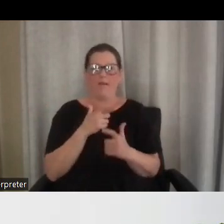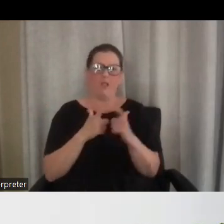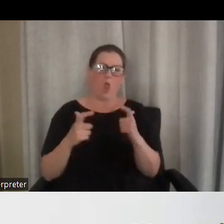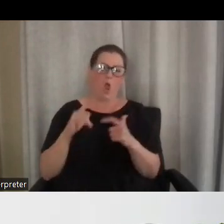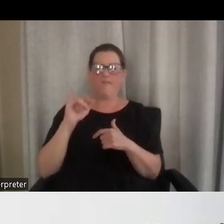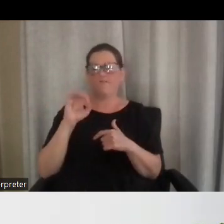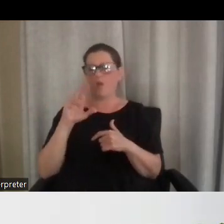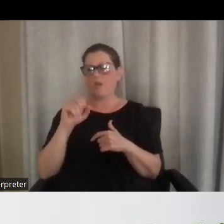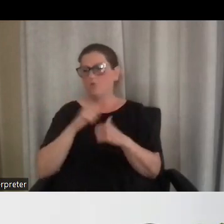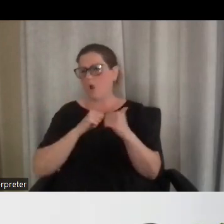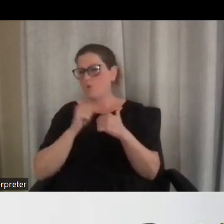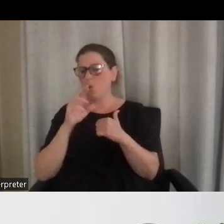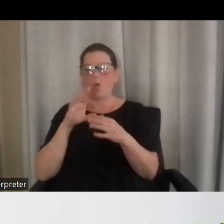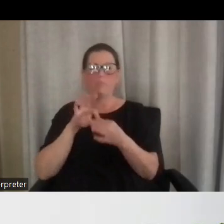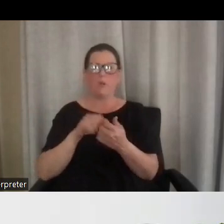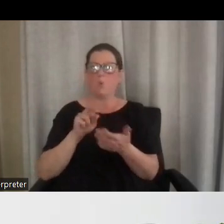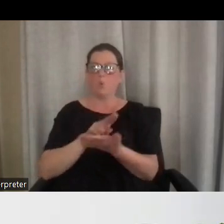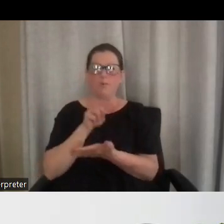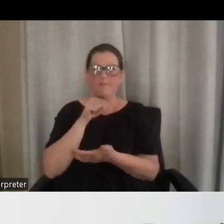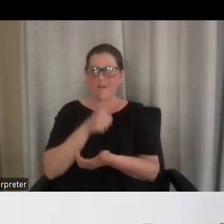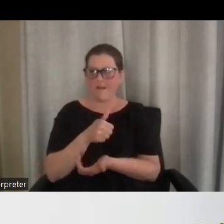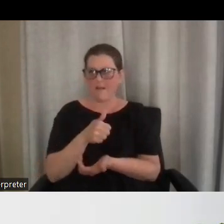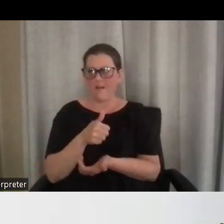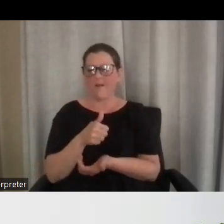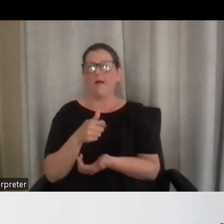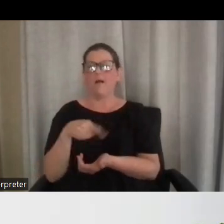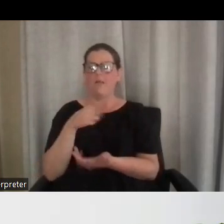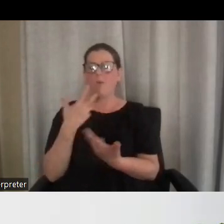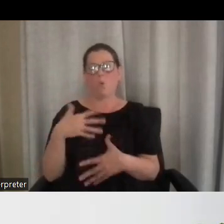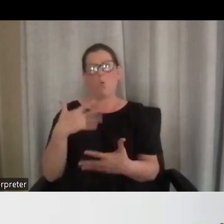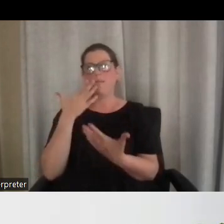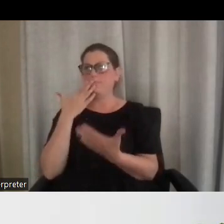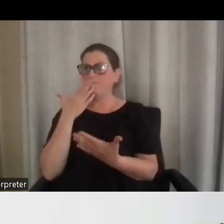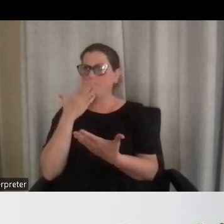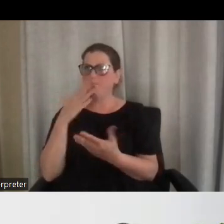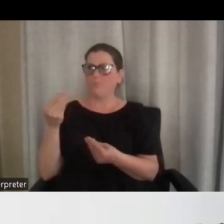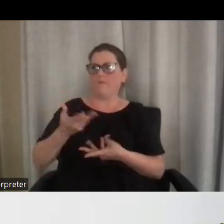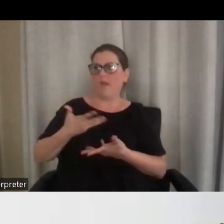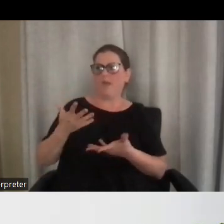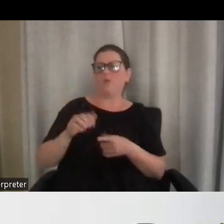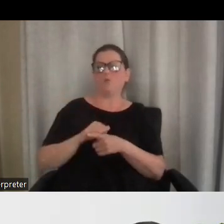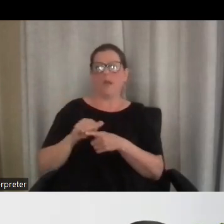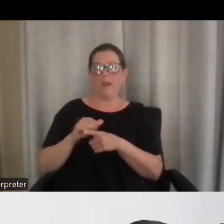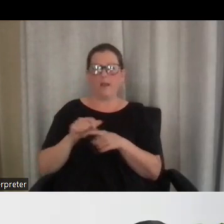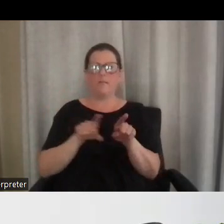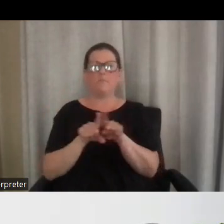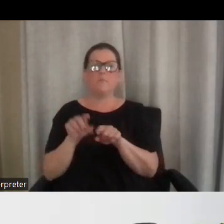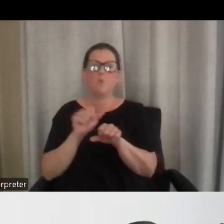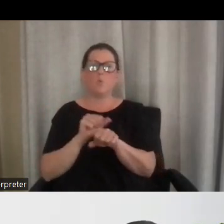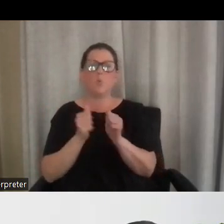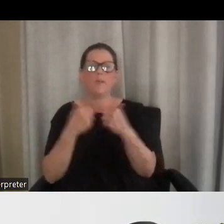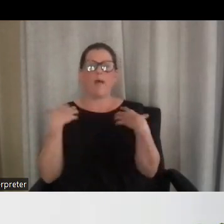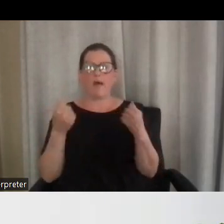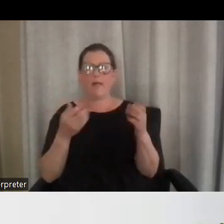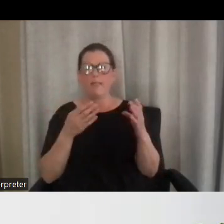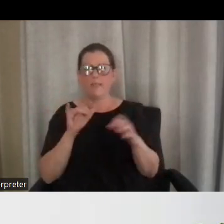or universities connected to them, and they've been very thankful for these trainings, as well as working with health plans and seeing